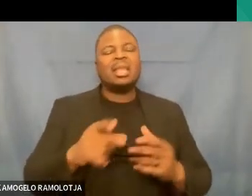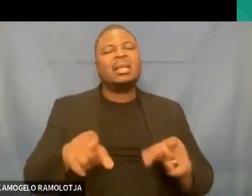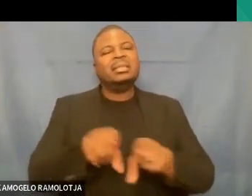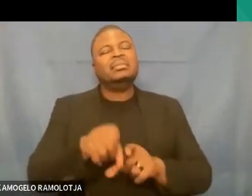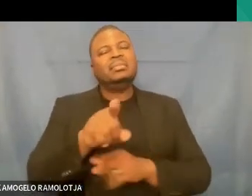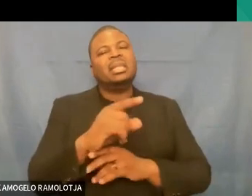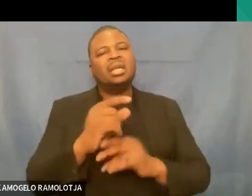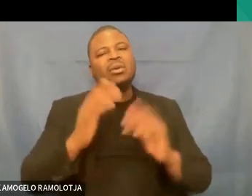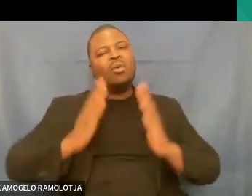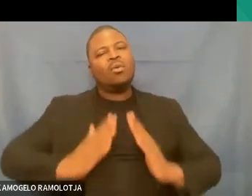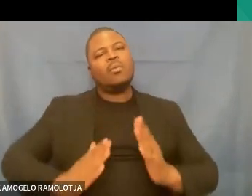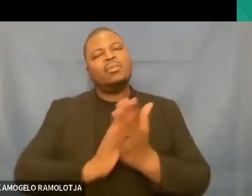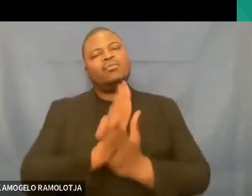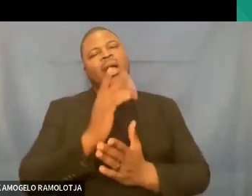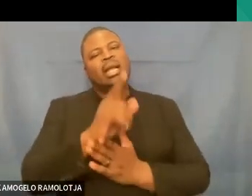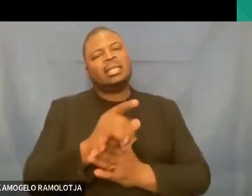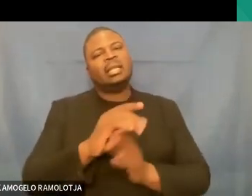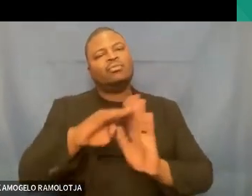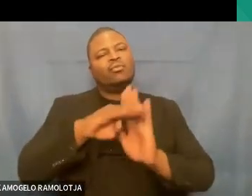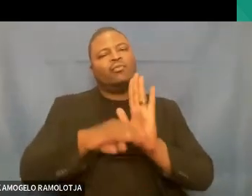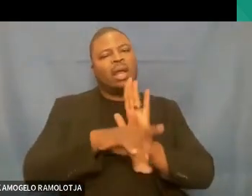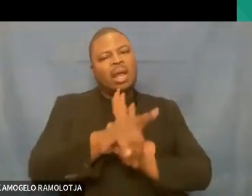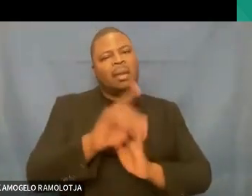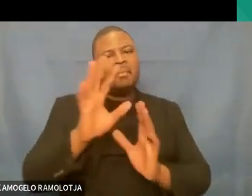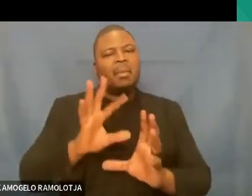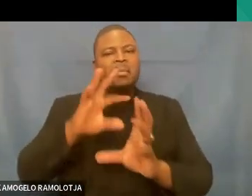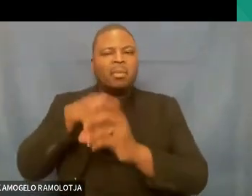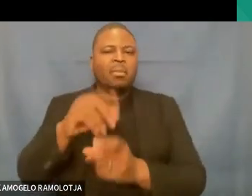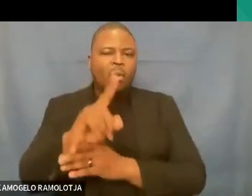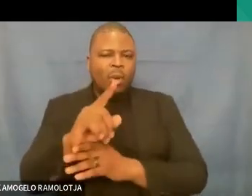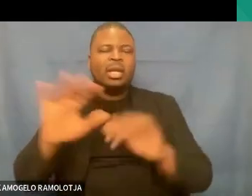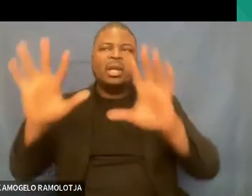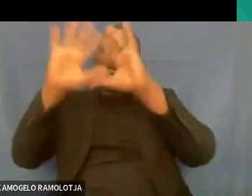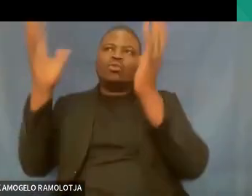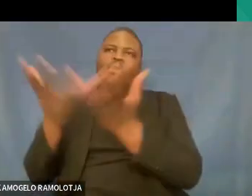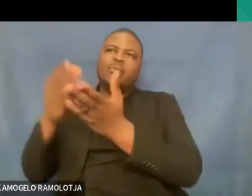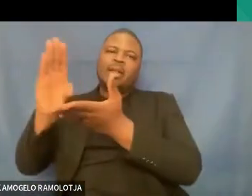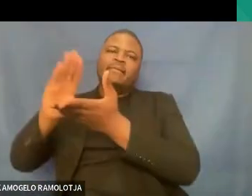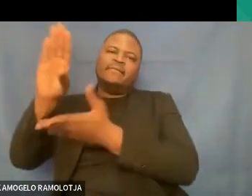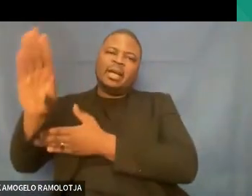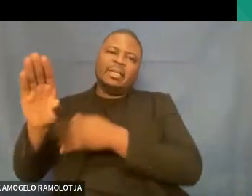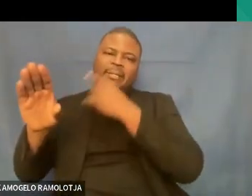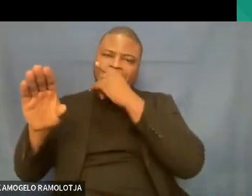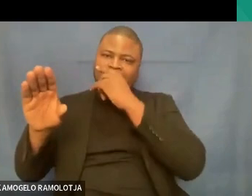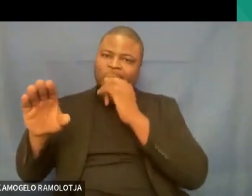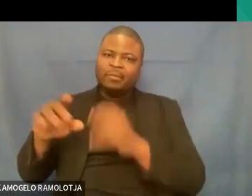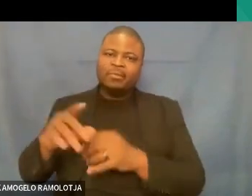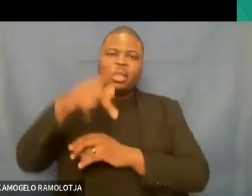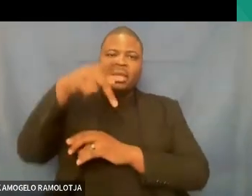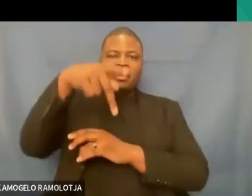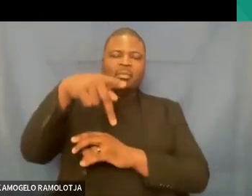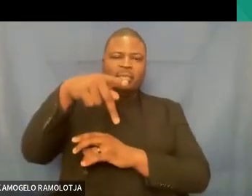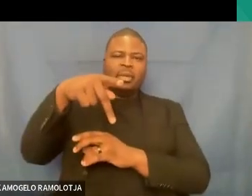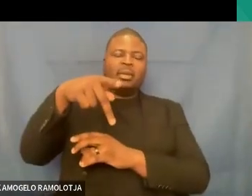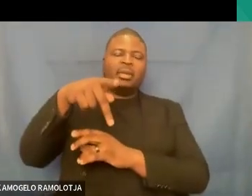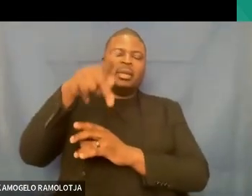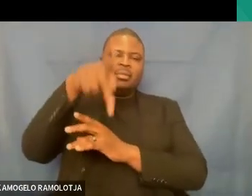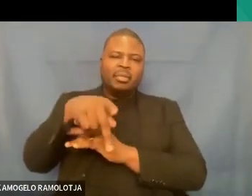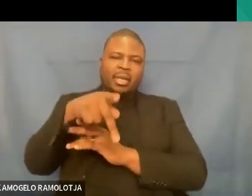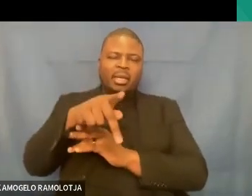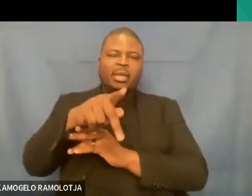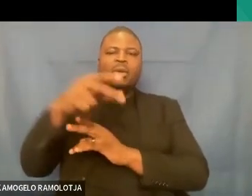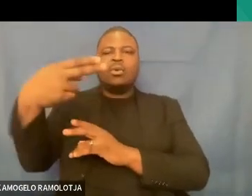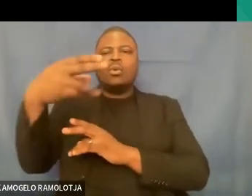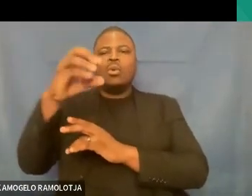that was discussed earlier by the Global Fund and NACOSA. We also know that there are P-Wood programs on the ground as well as sex